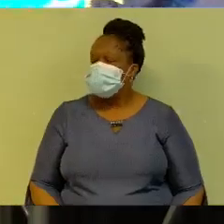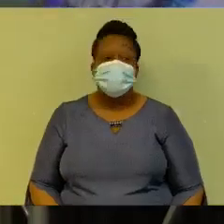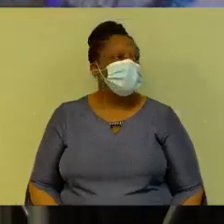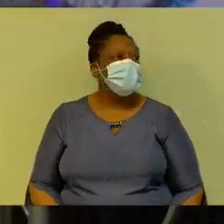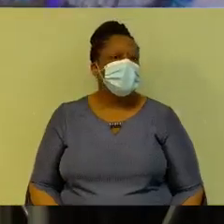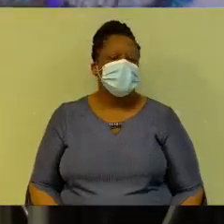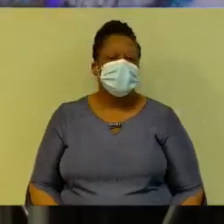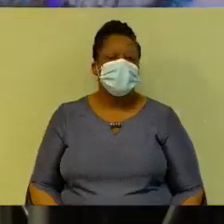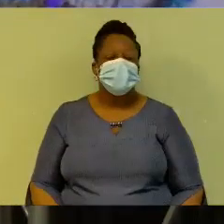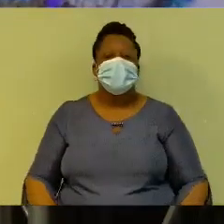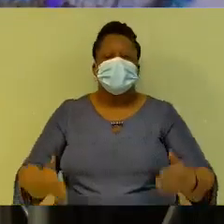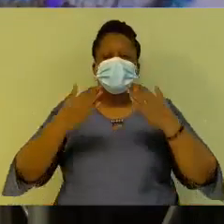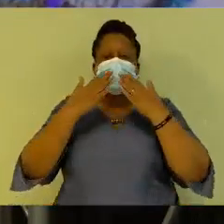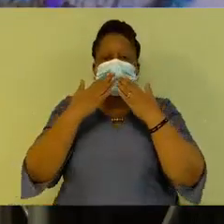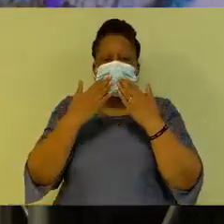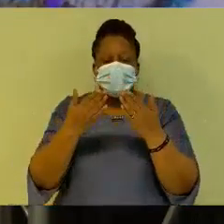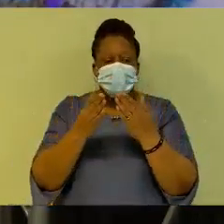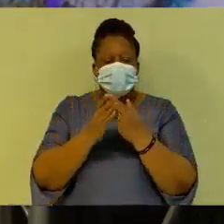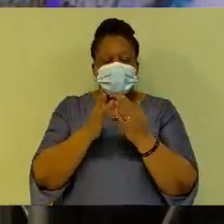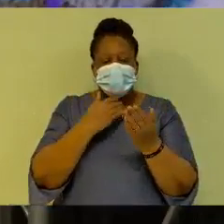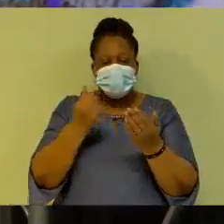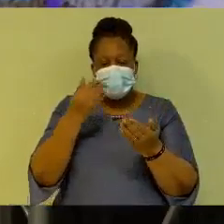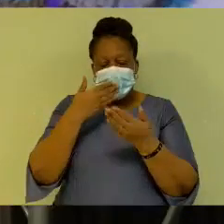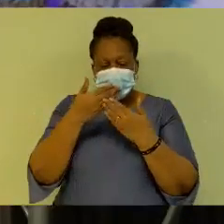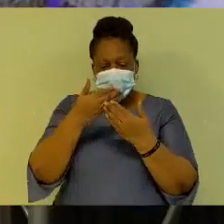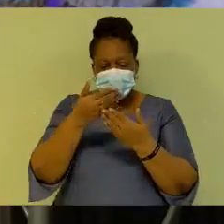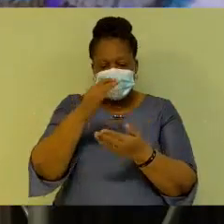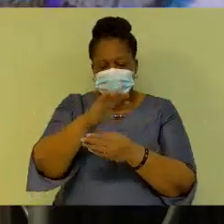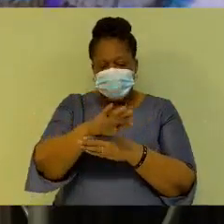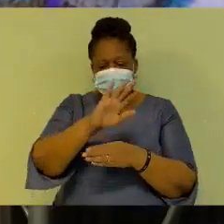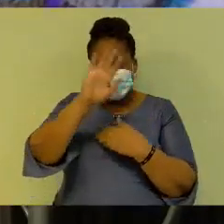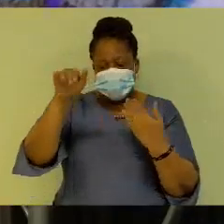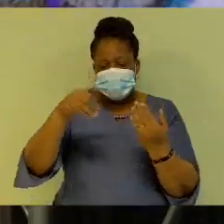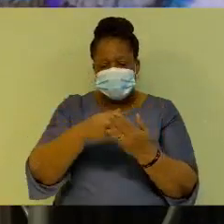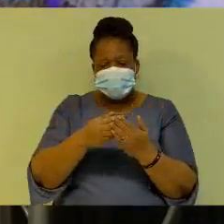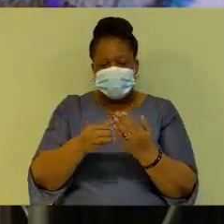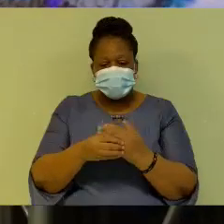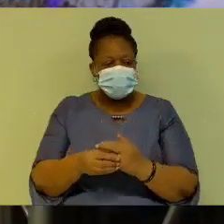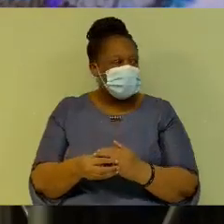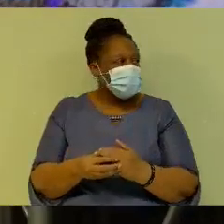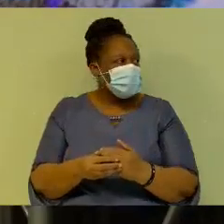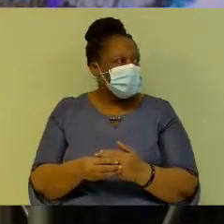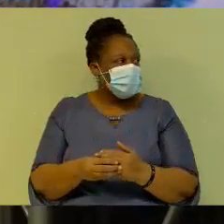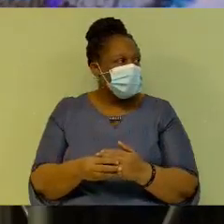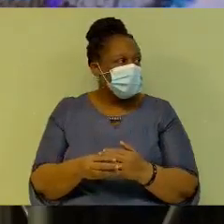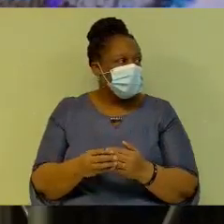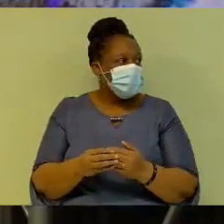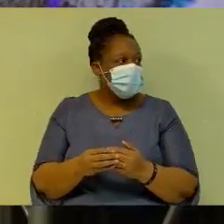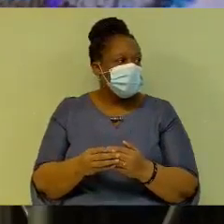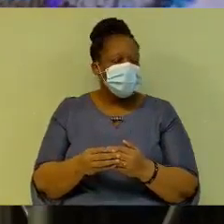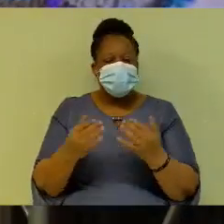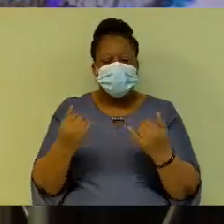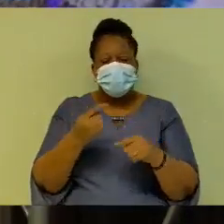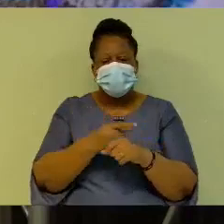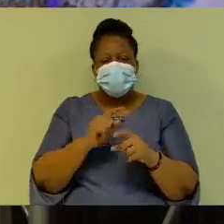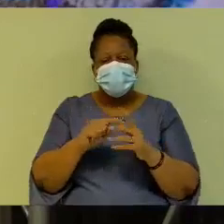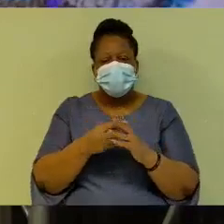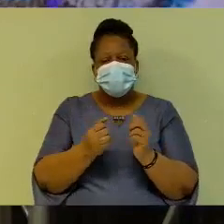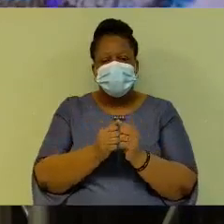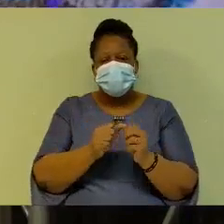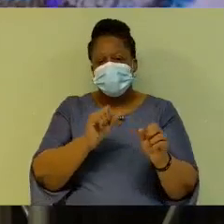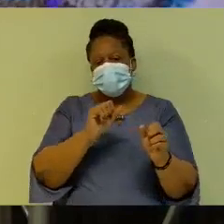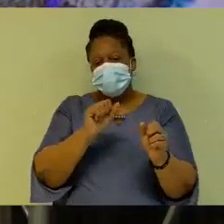Thank you, Mr. Williams, and good afternoon, all. This afternoon, I will start my report with the arrest figures.